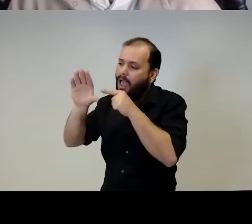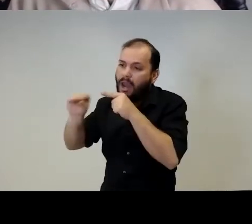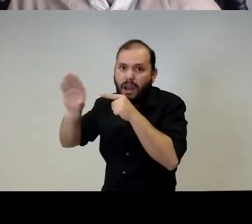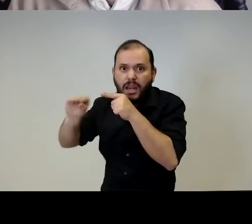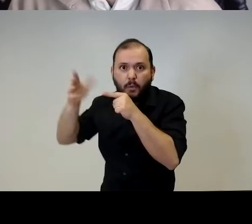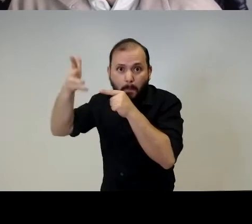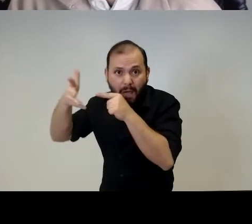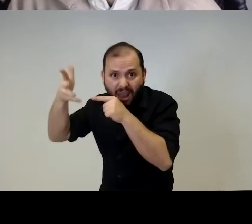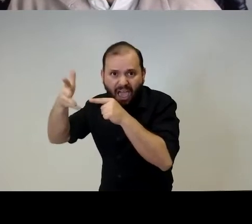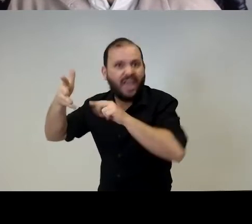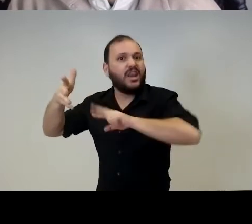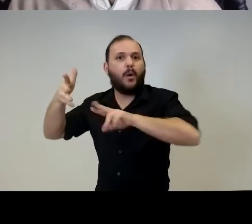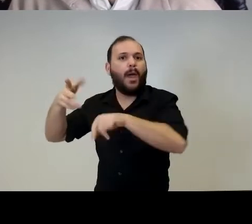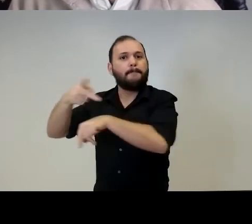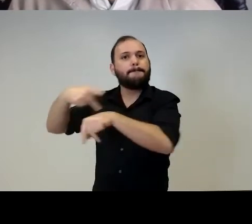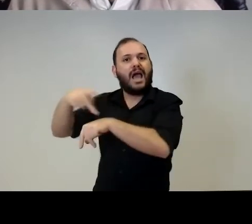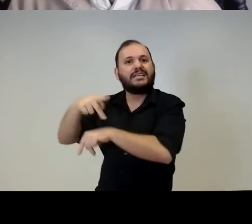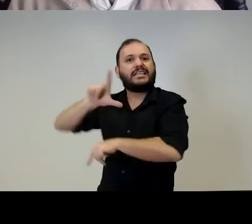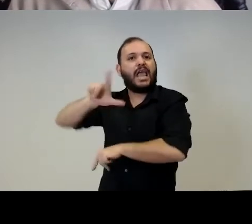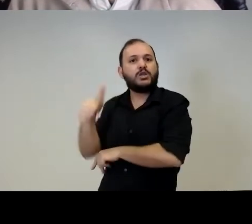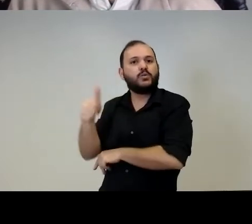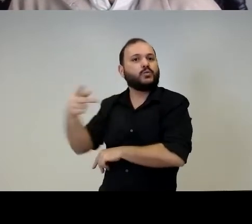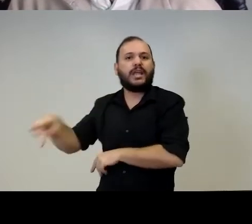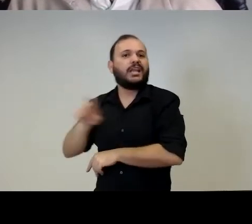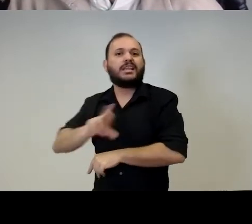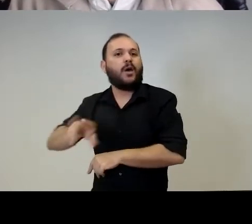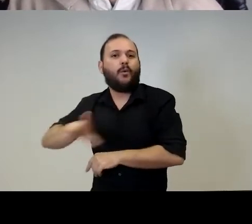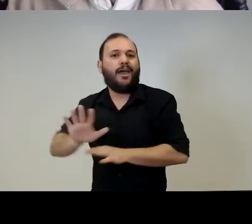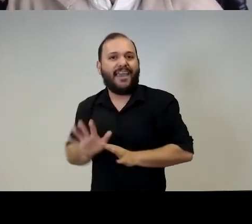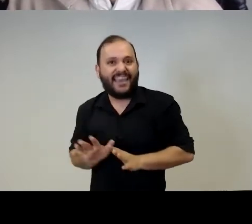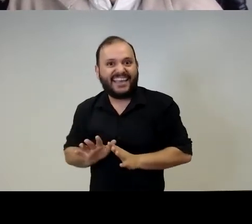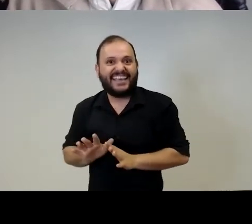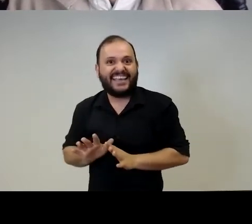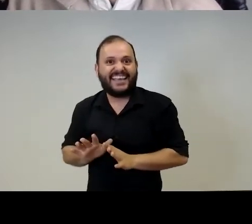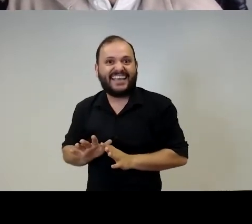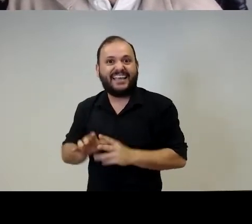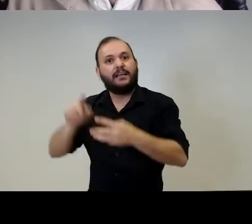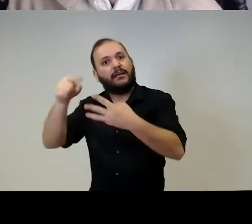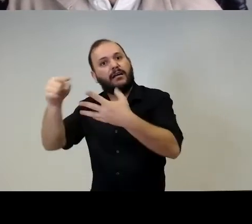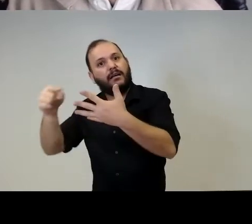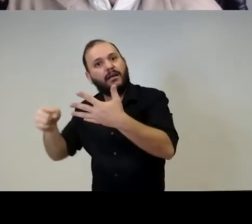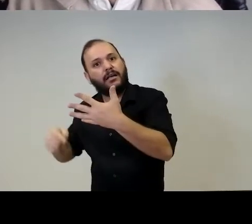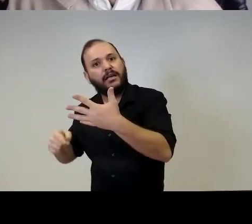immediate communication, then maybe some intervention is legitimate.